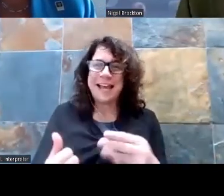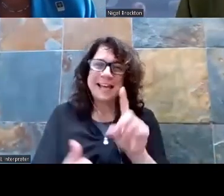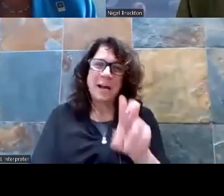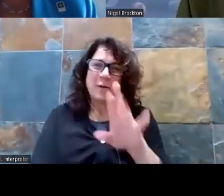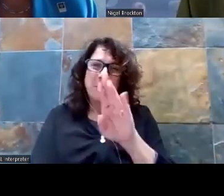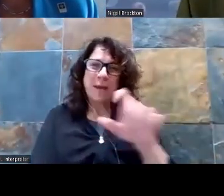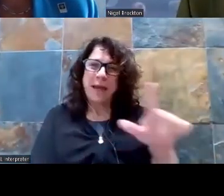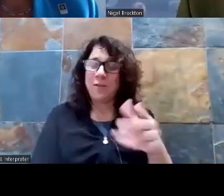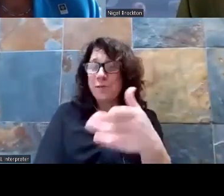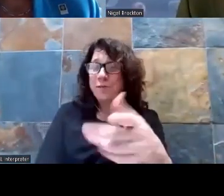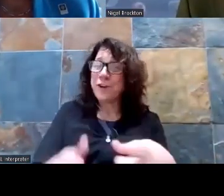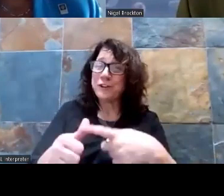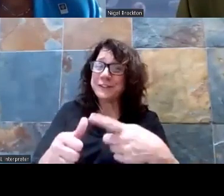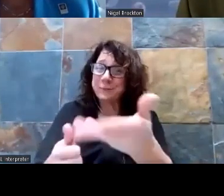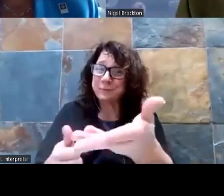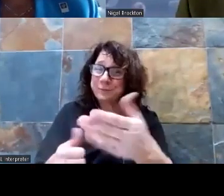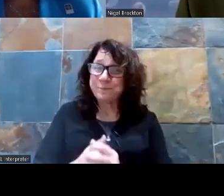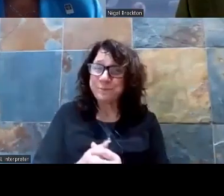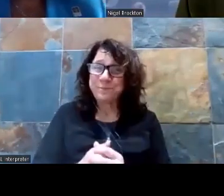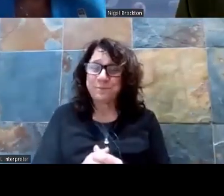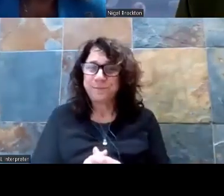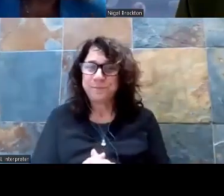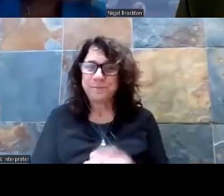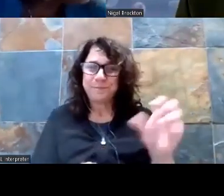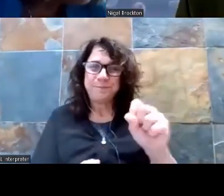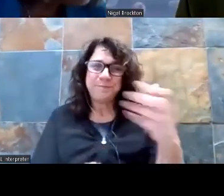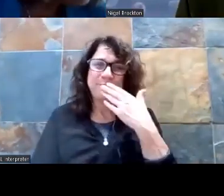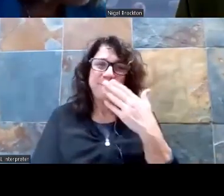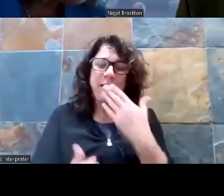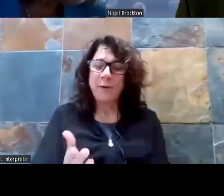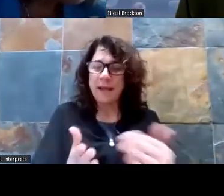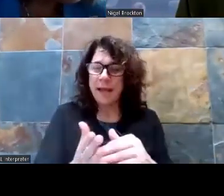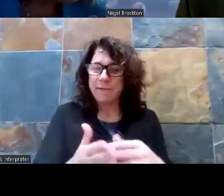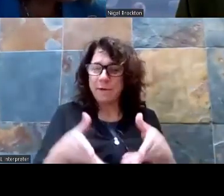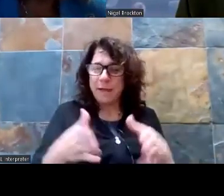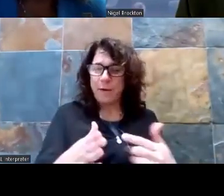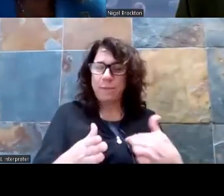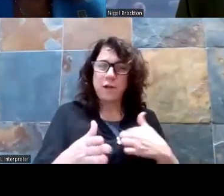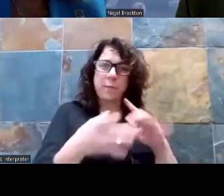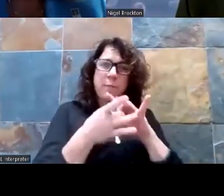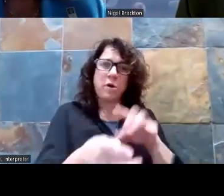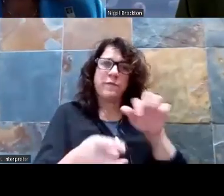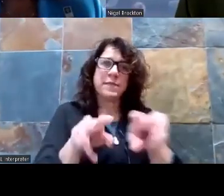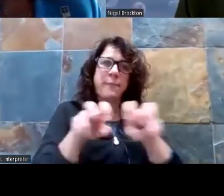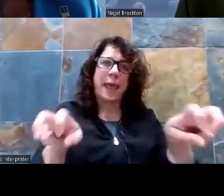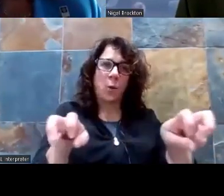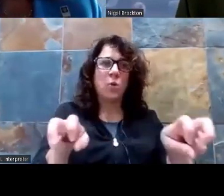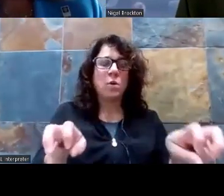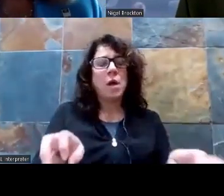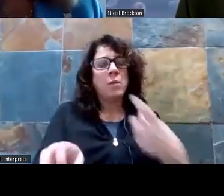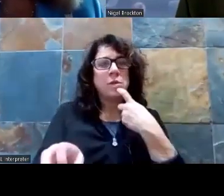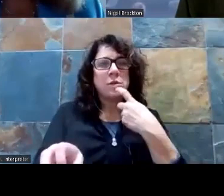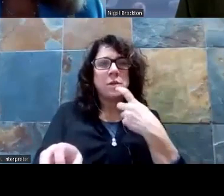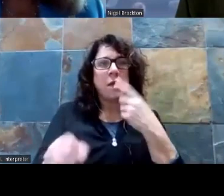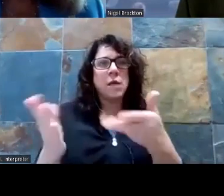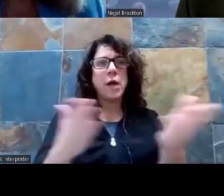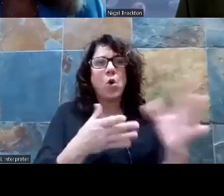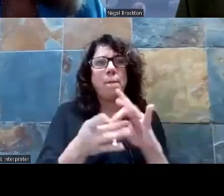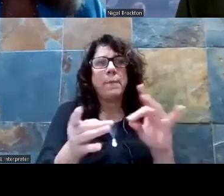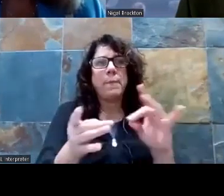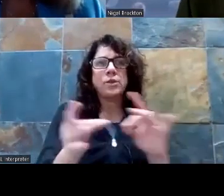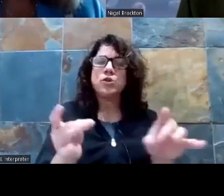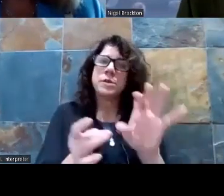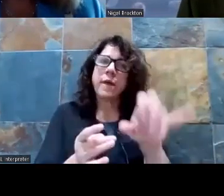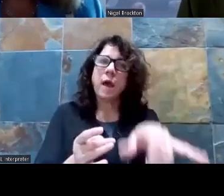I'm going to come to you first. Yeah, so thank you again for allowing me to be a part of this panel. I would say the take-home message is